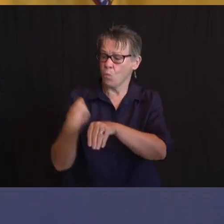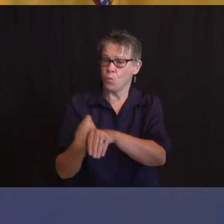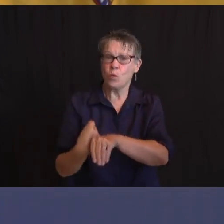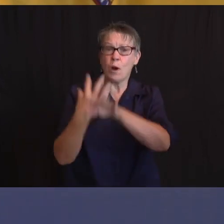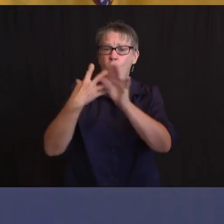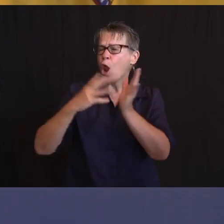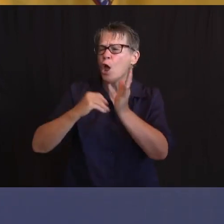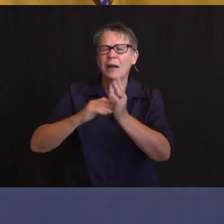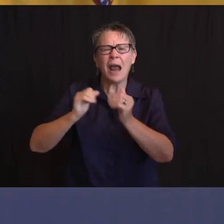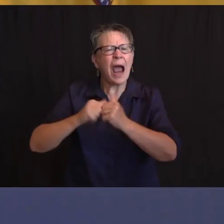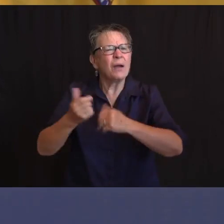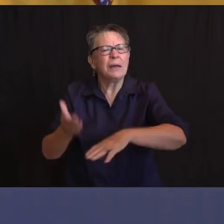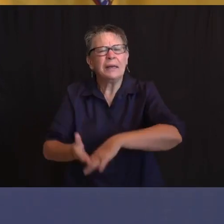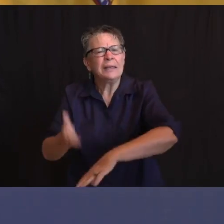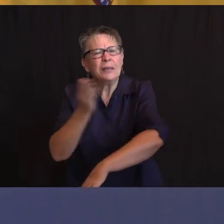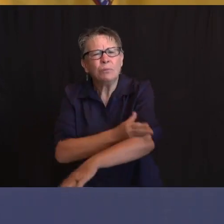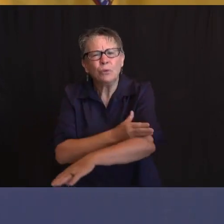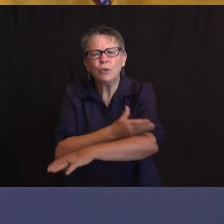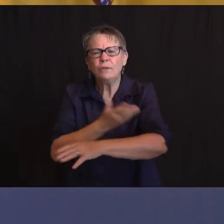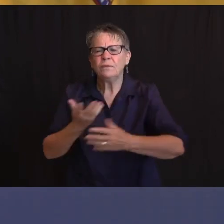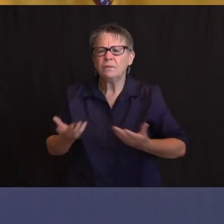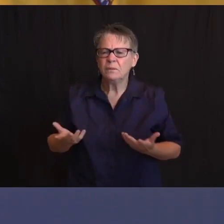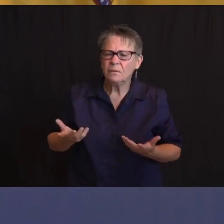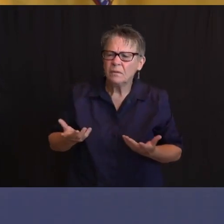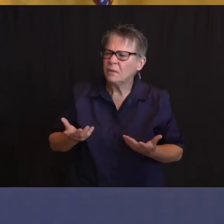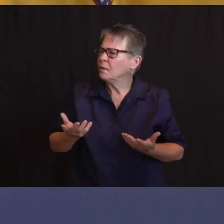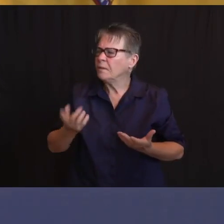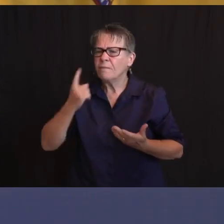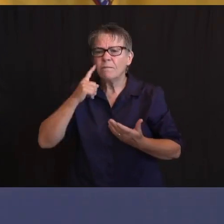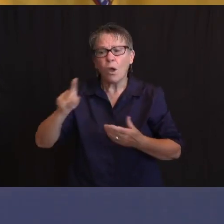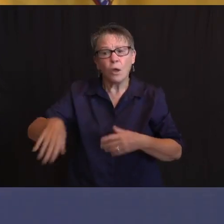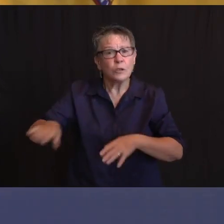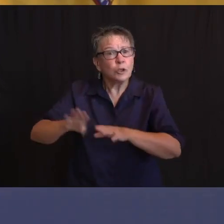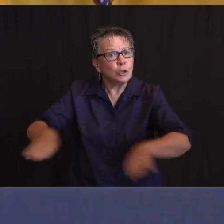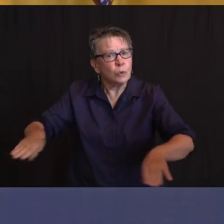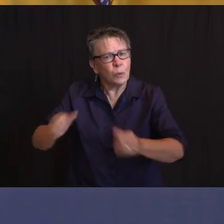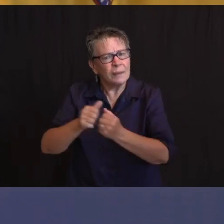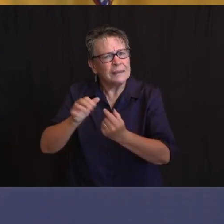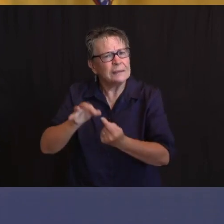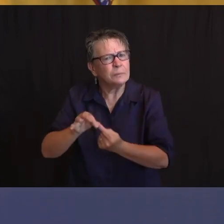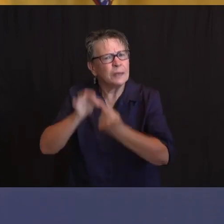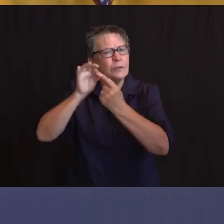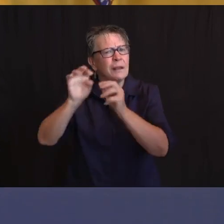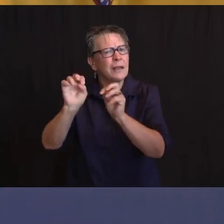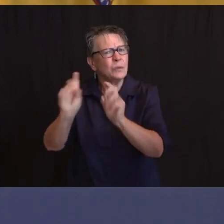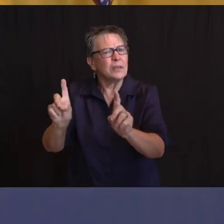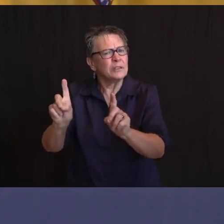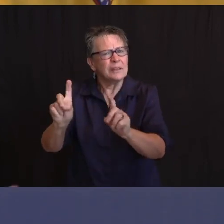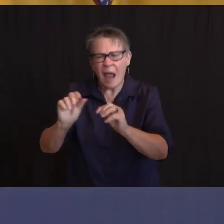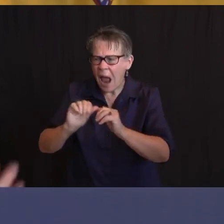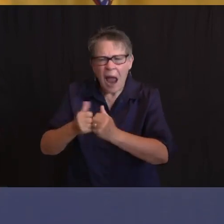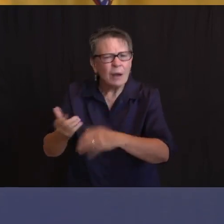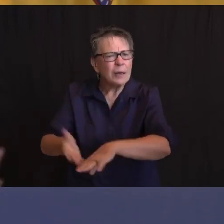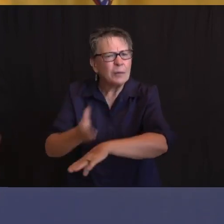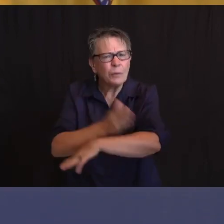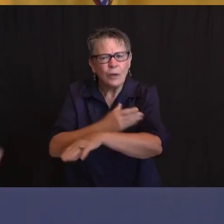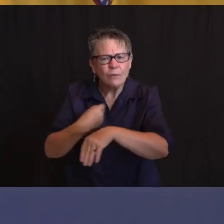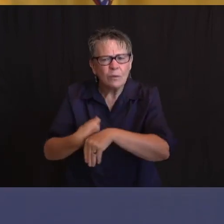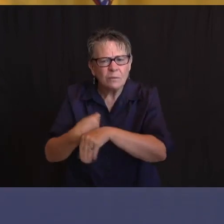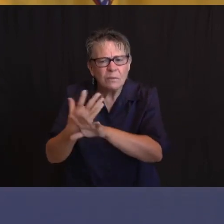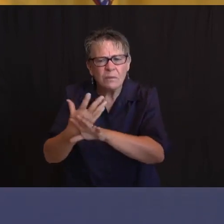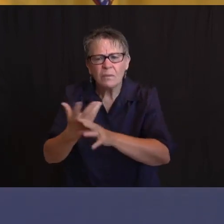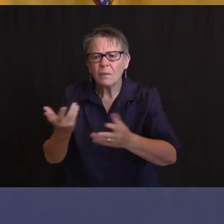for students whose parents don't speak English and maybe can't help them with their schoolwork? And then piggybacking on your remarks